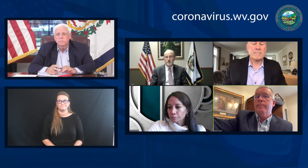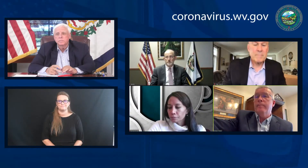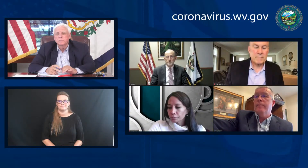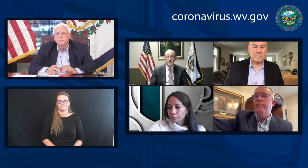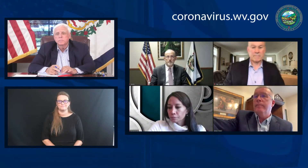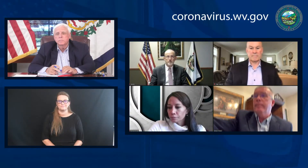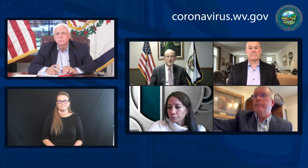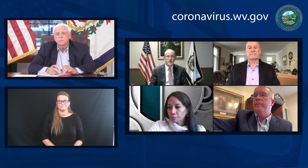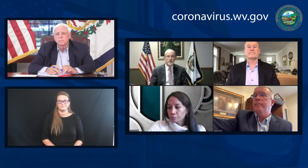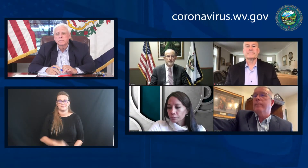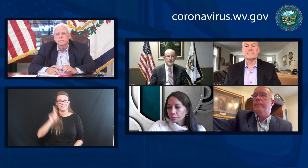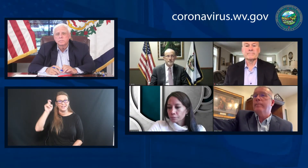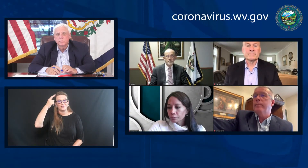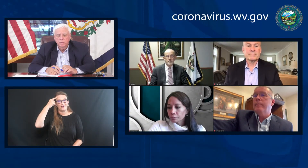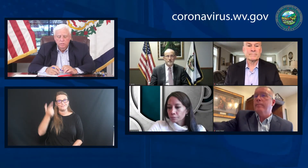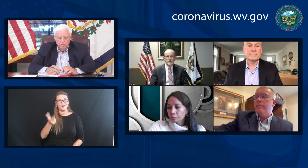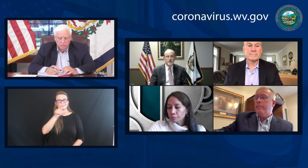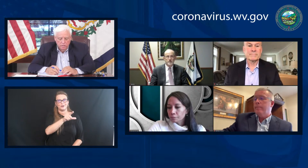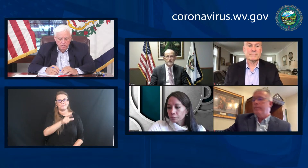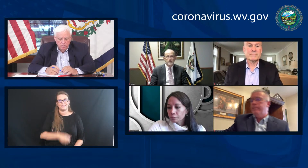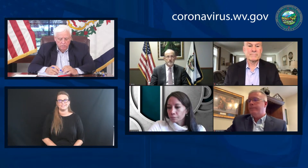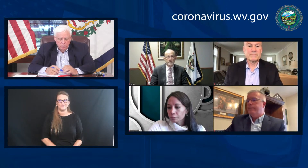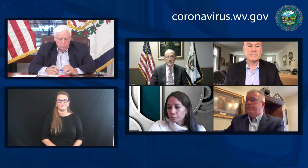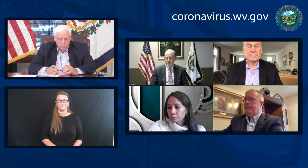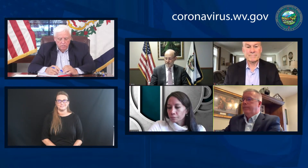right, thank you, Evan. Governor, I'll turn it back to you.